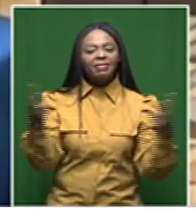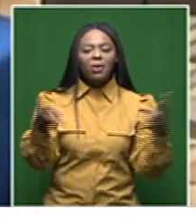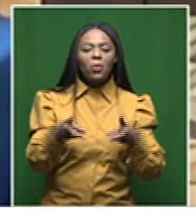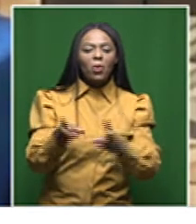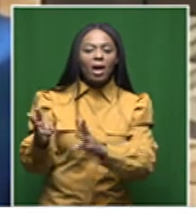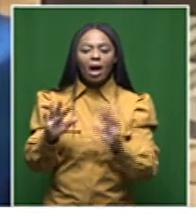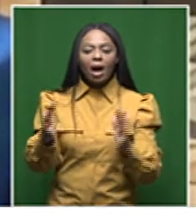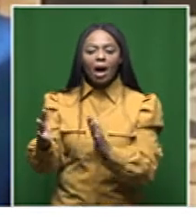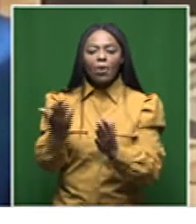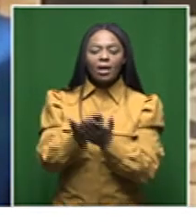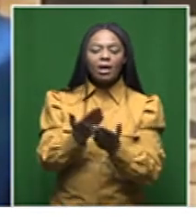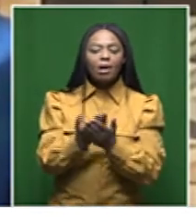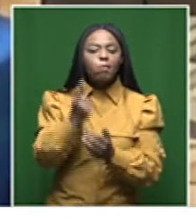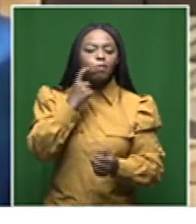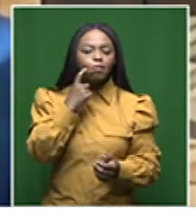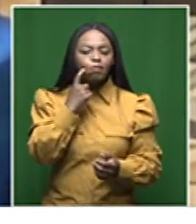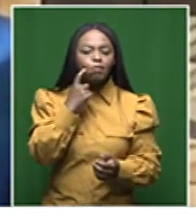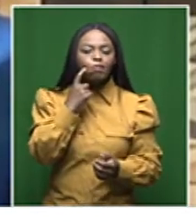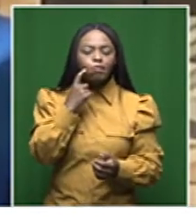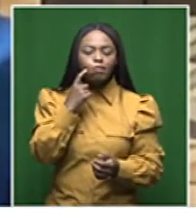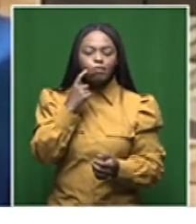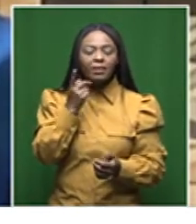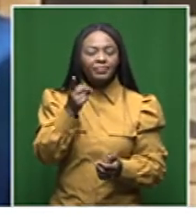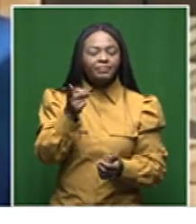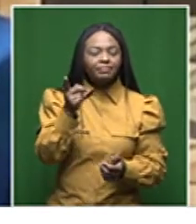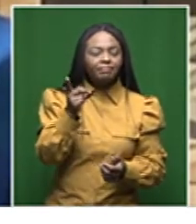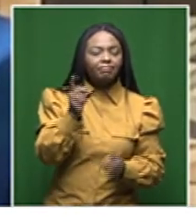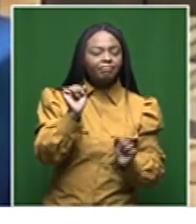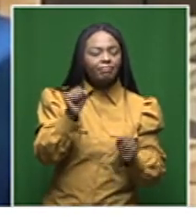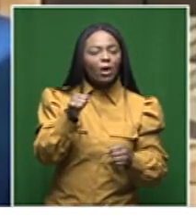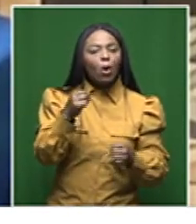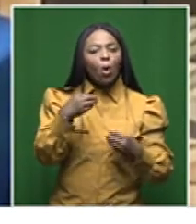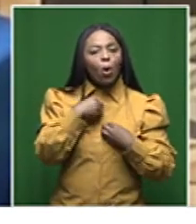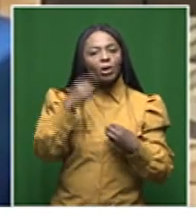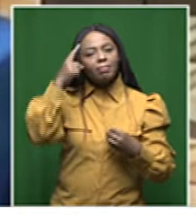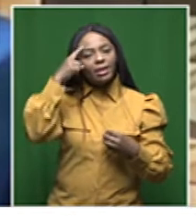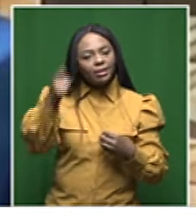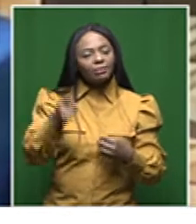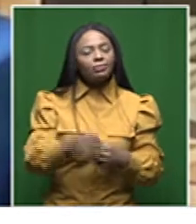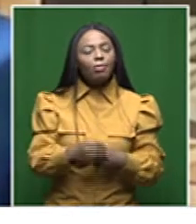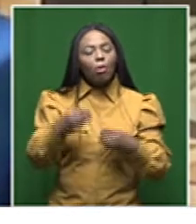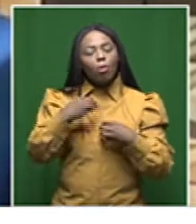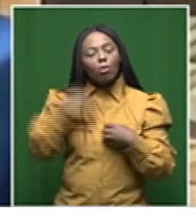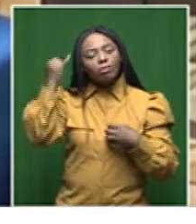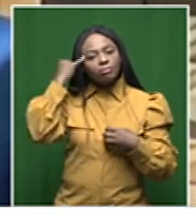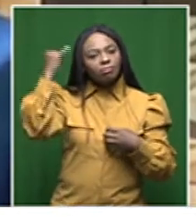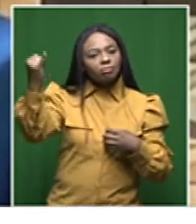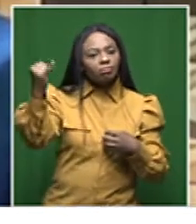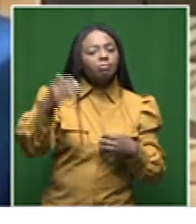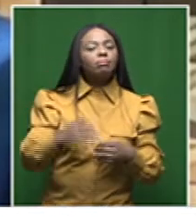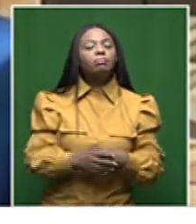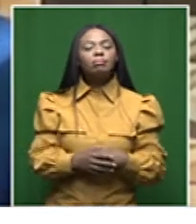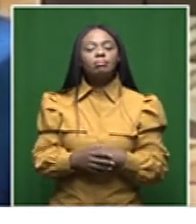to conceive. And listen, we all have our own beliefs, our own perspectives to life, as to